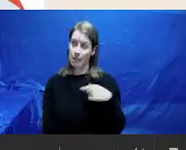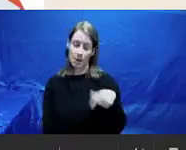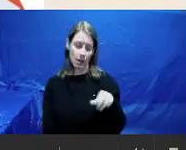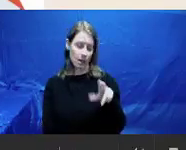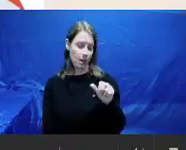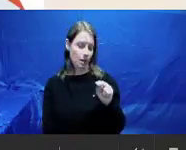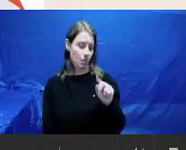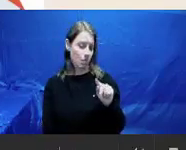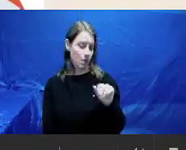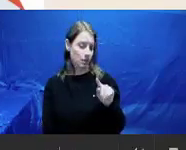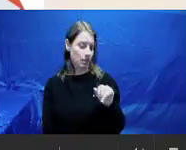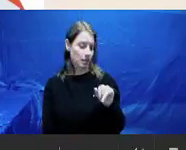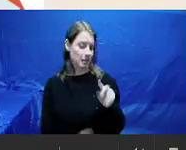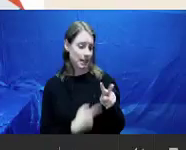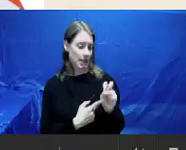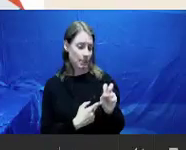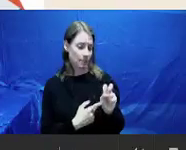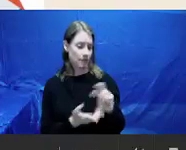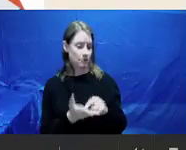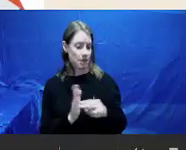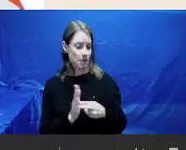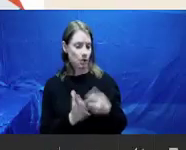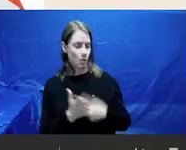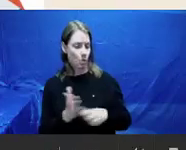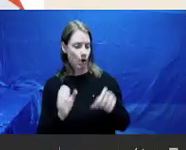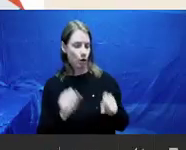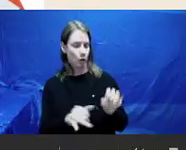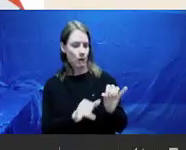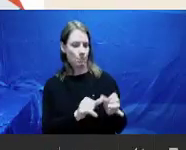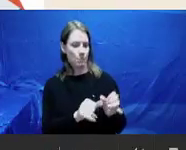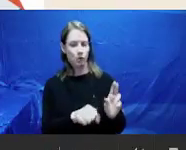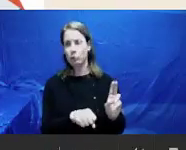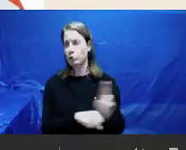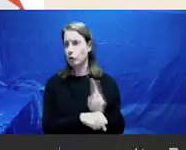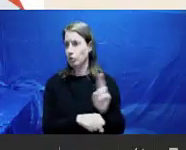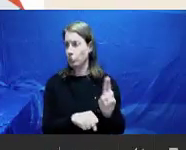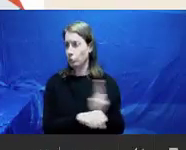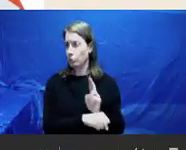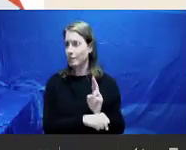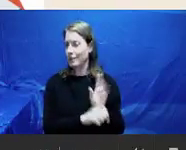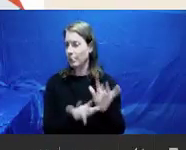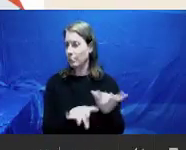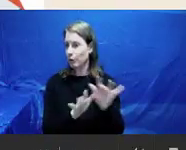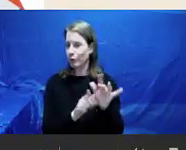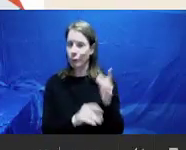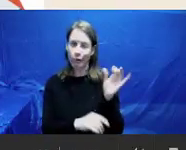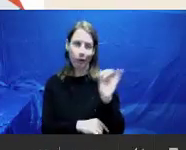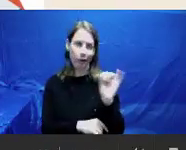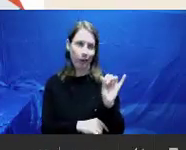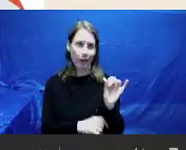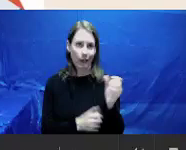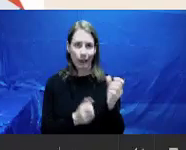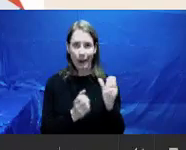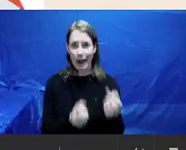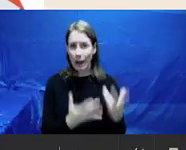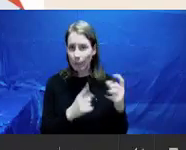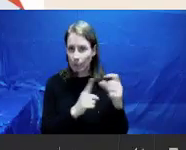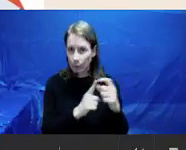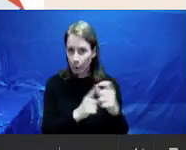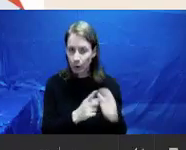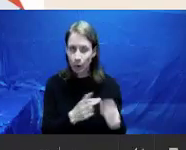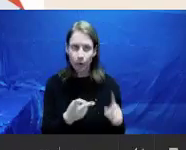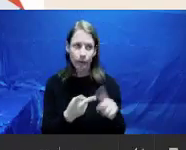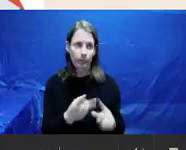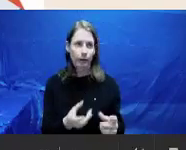that can be measured by computer software. So this is the word length, the frequency, the sentence length. A lot of you have